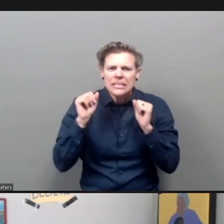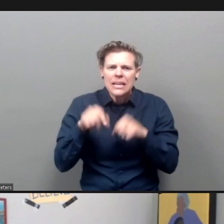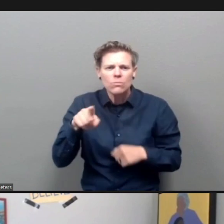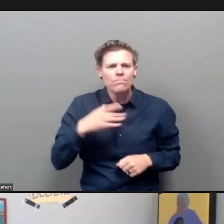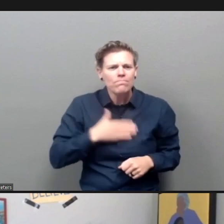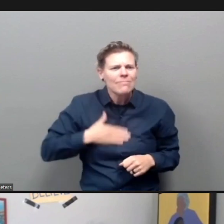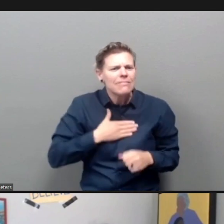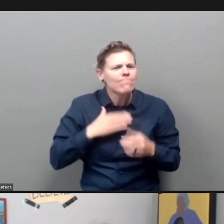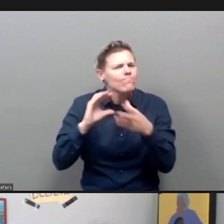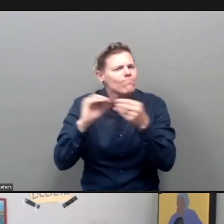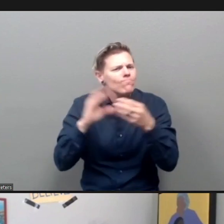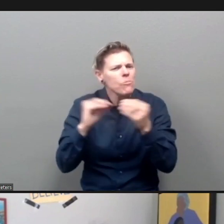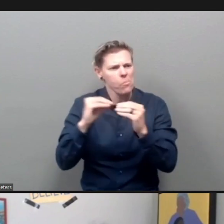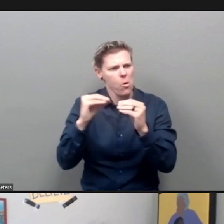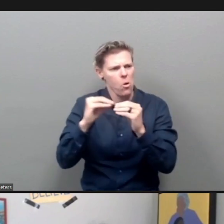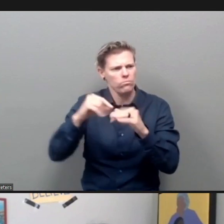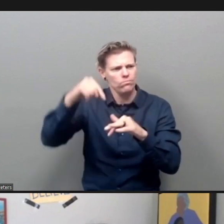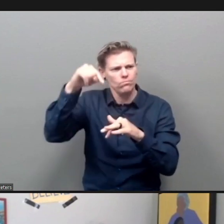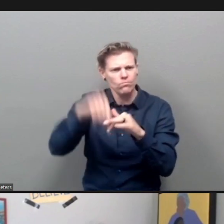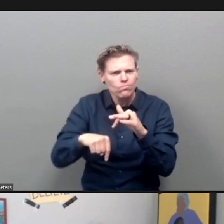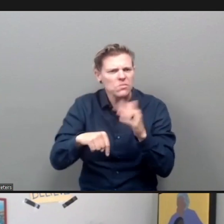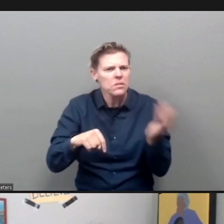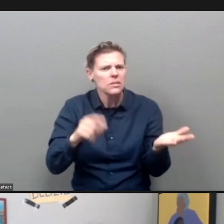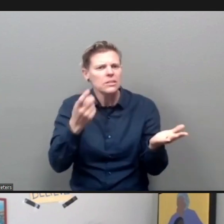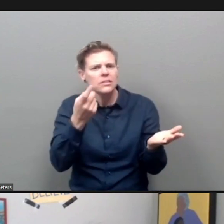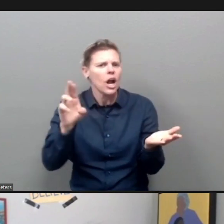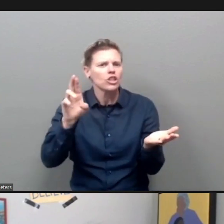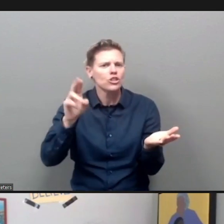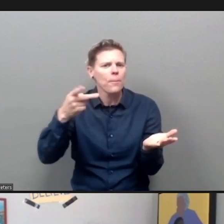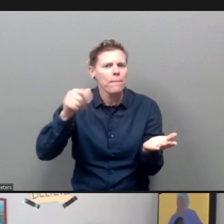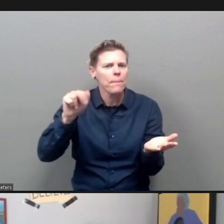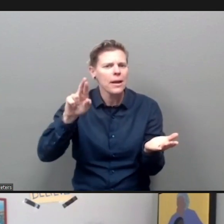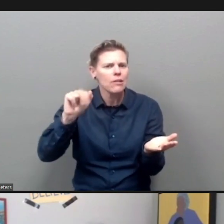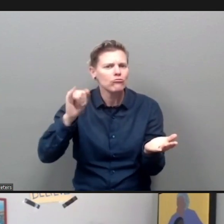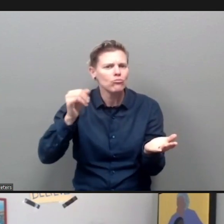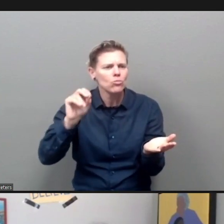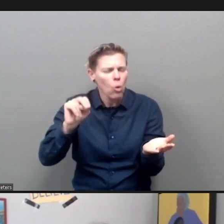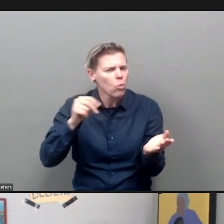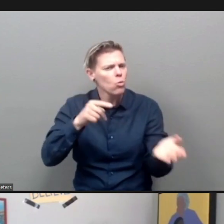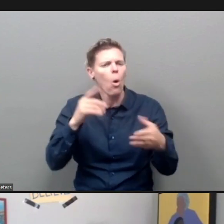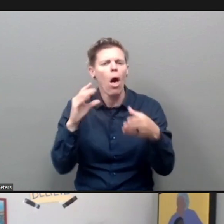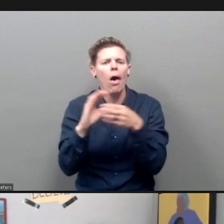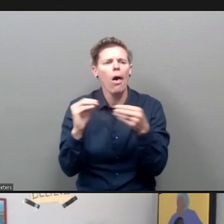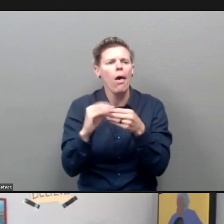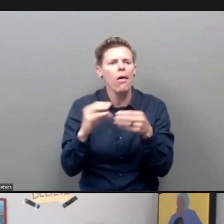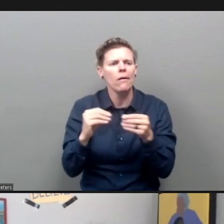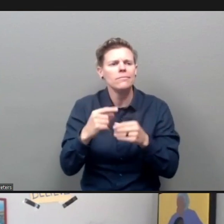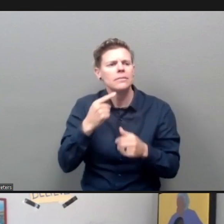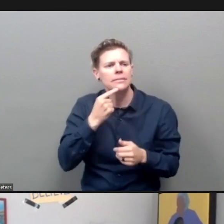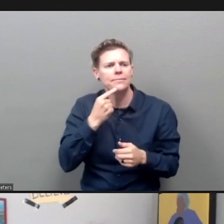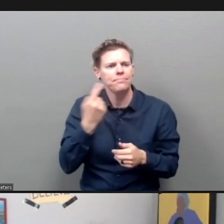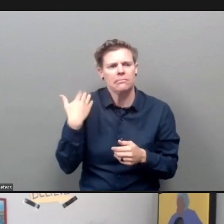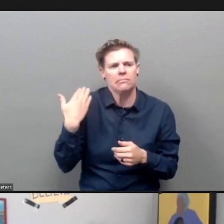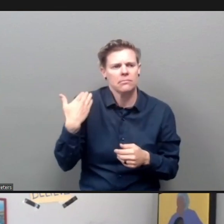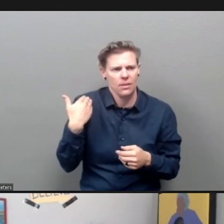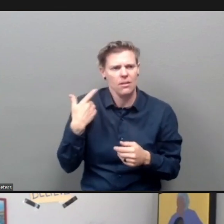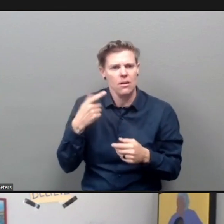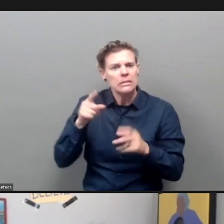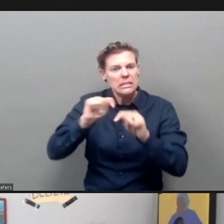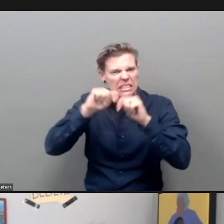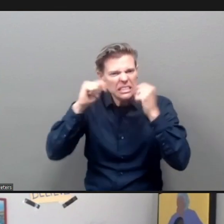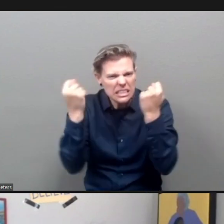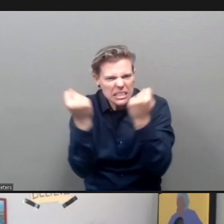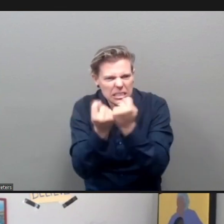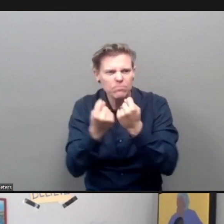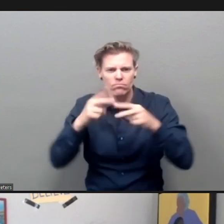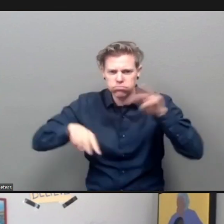said the medical advisory team reviews all the data on the 5 to 11-year-olds. I read through the briefing document for the